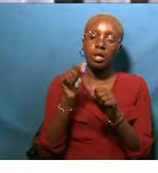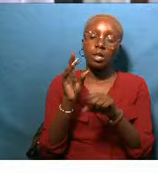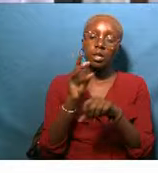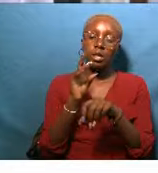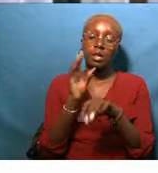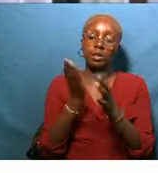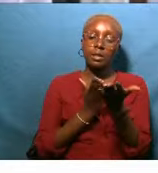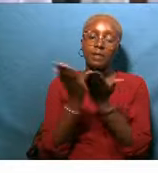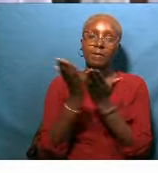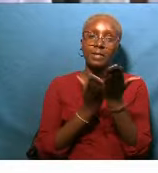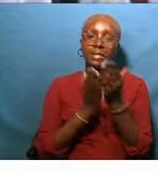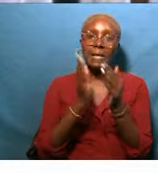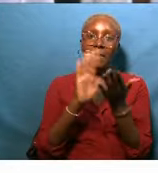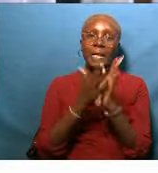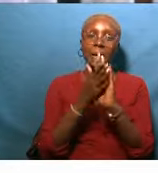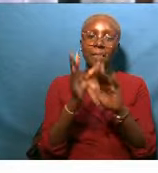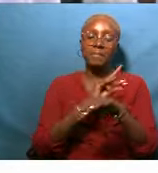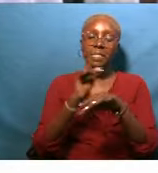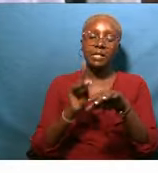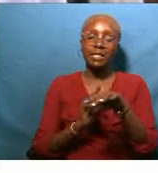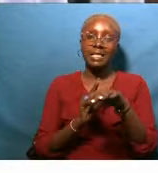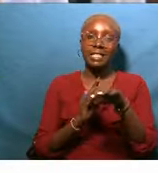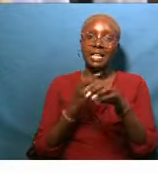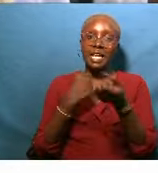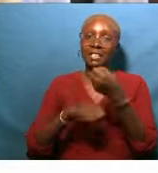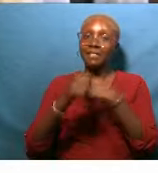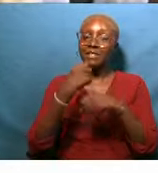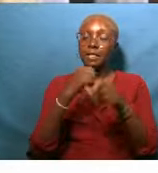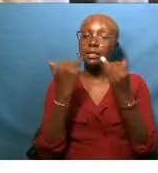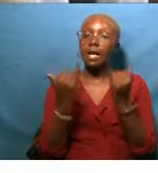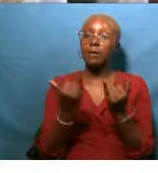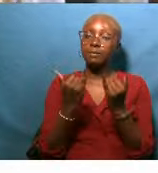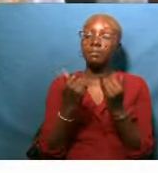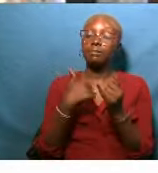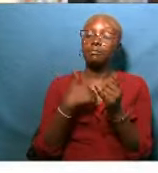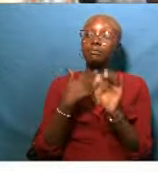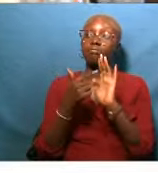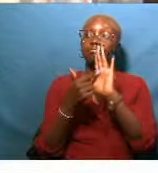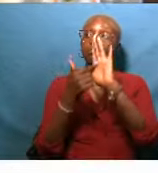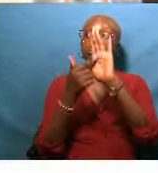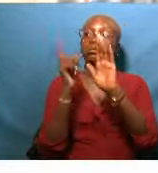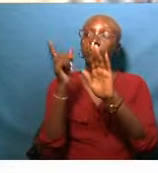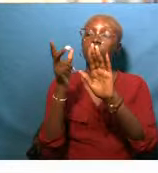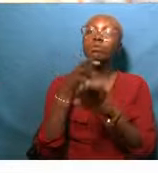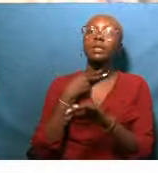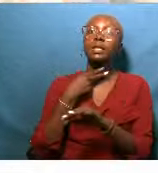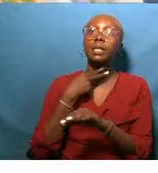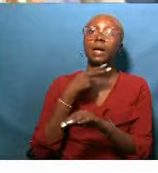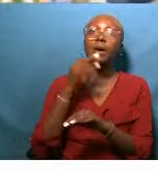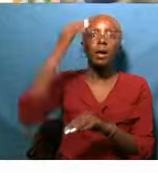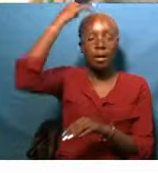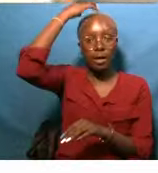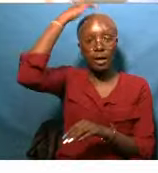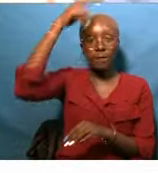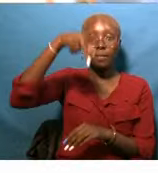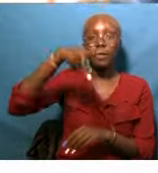function. I present to you the Reverend Canon Peter